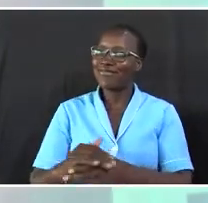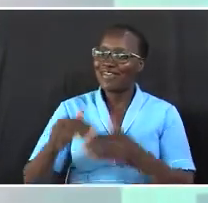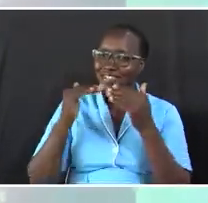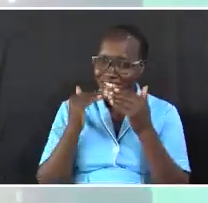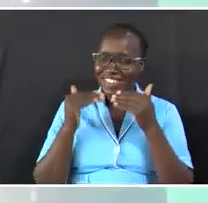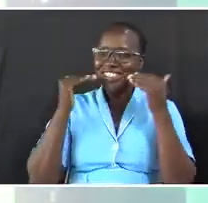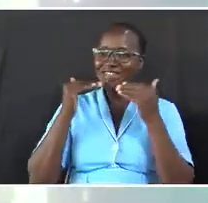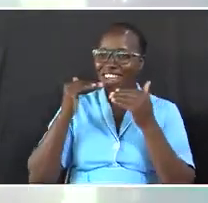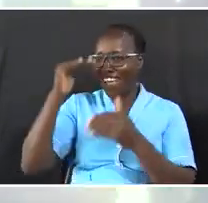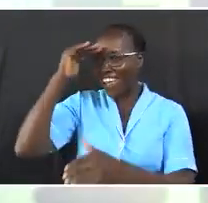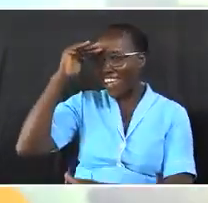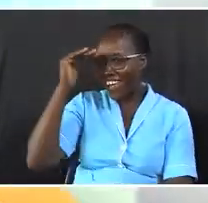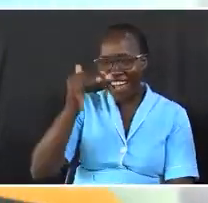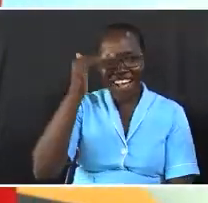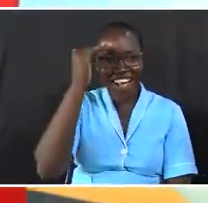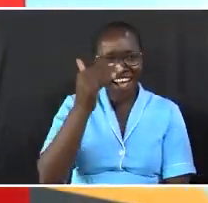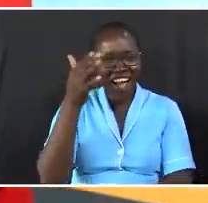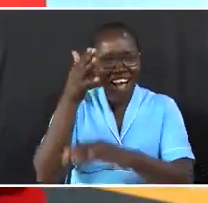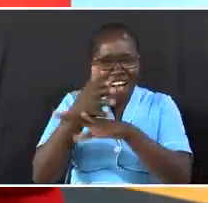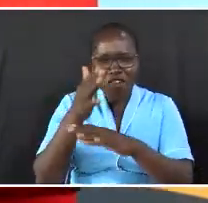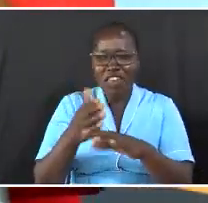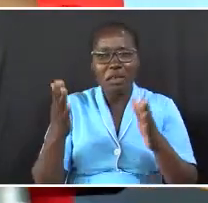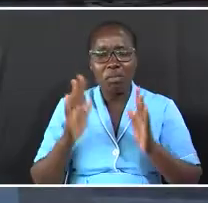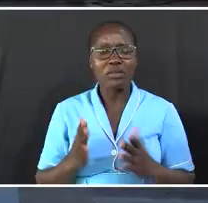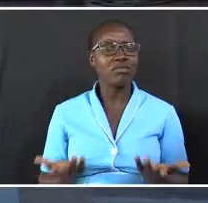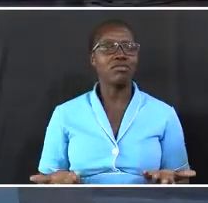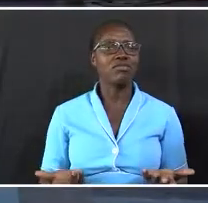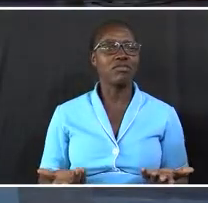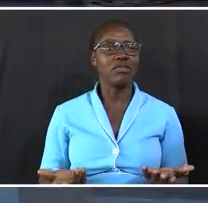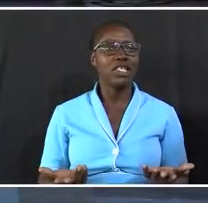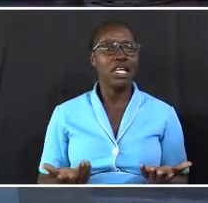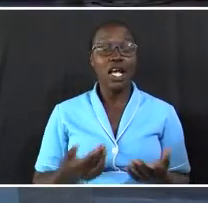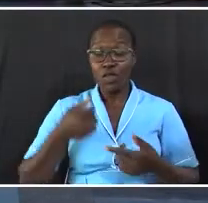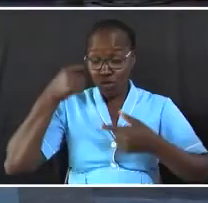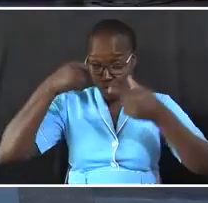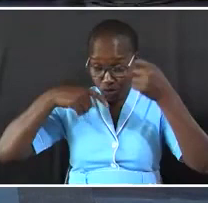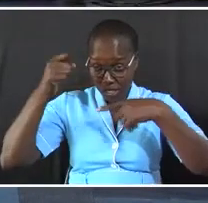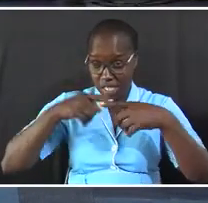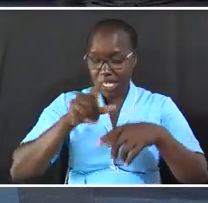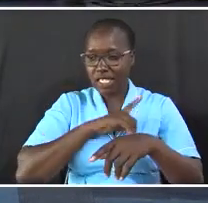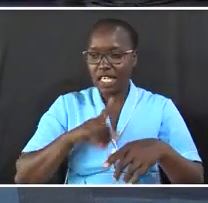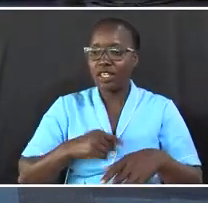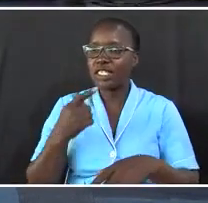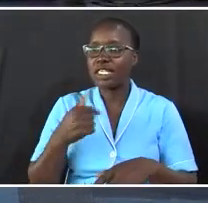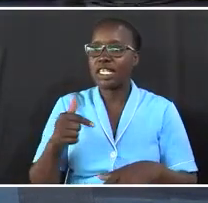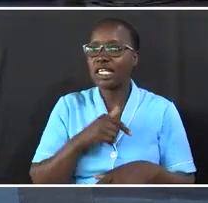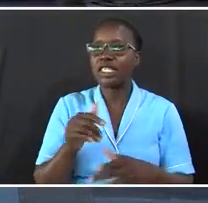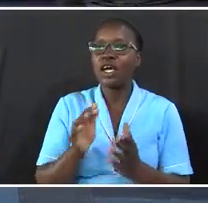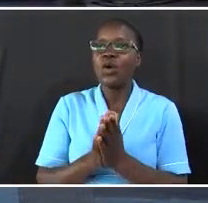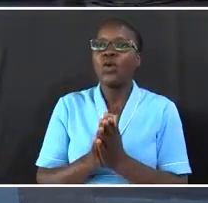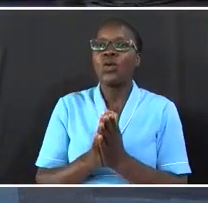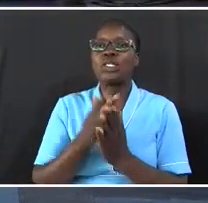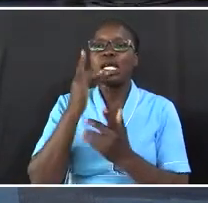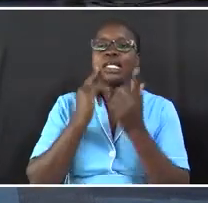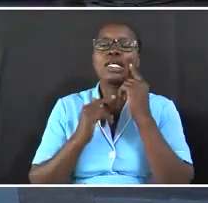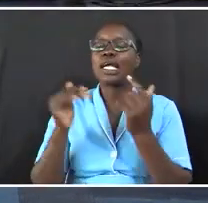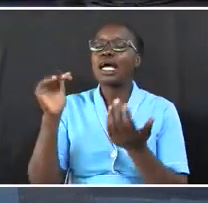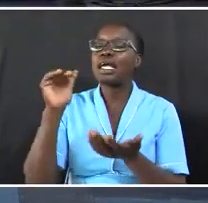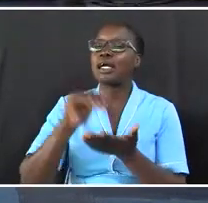hi. Two-faced people, isn't it? Those tears, the Lord is telling us that you shall cry no